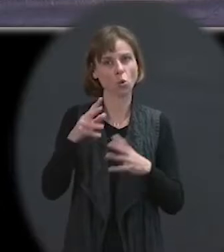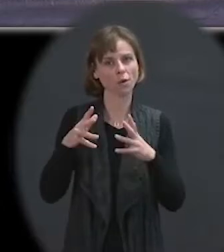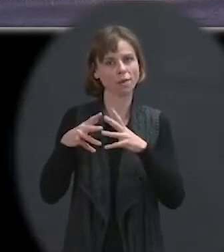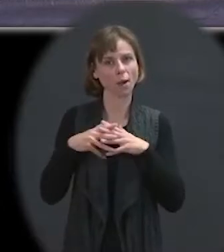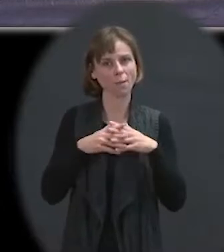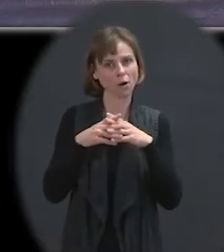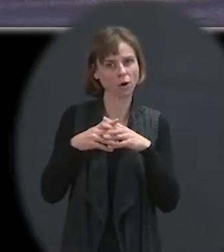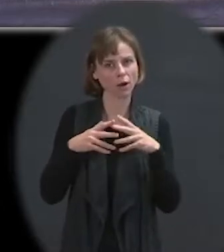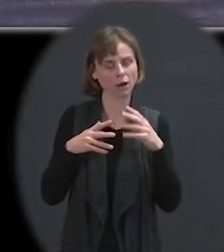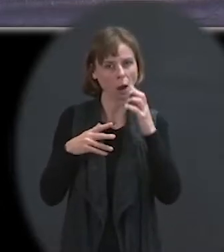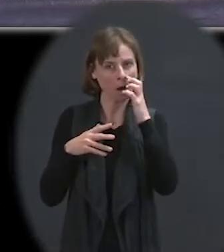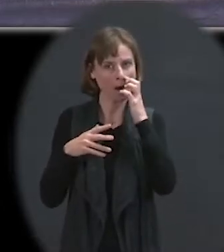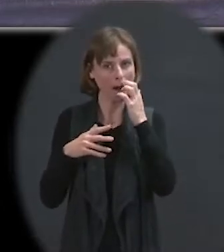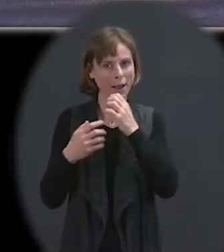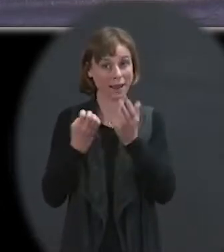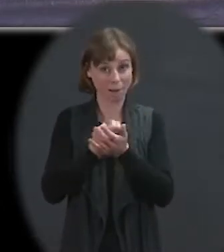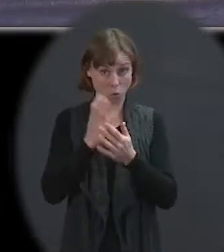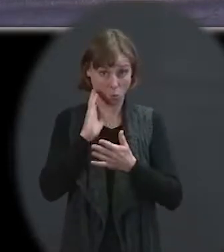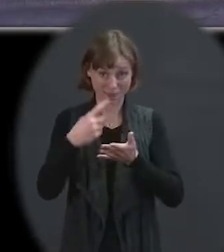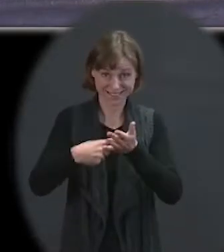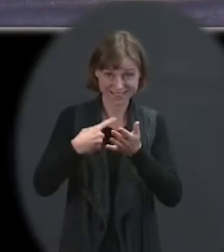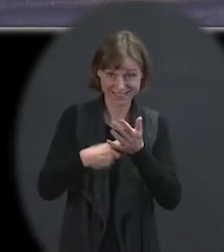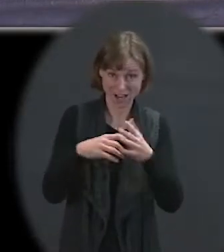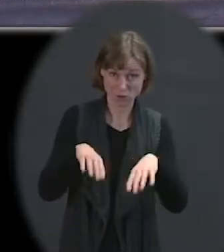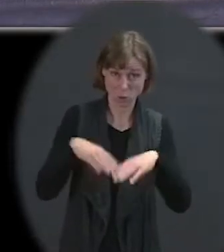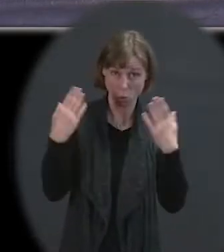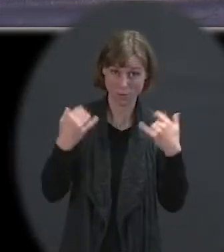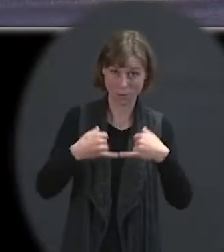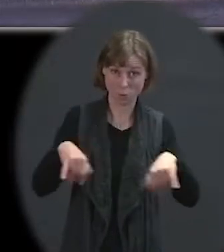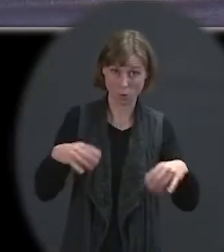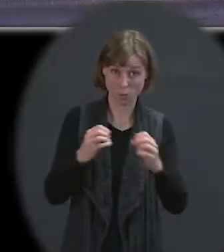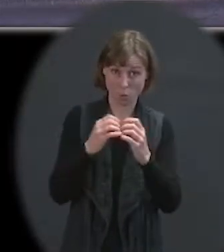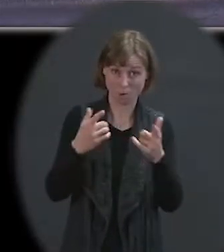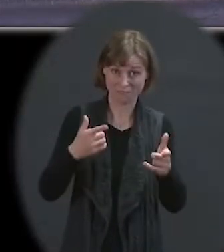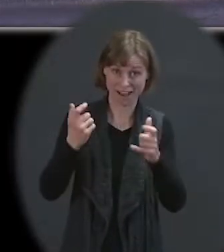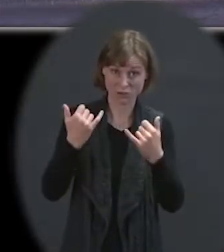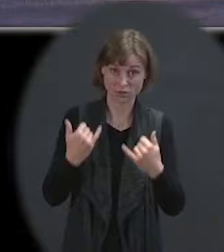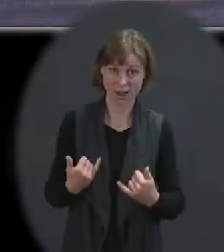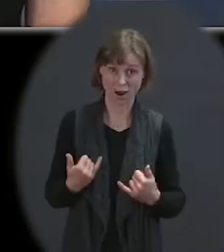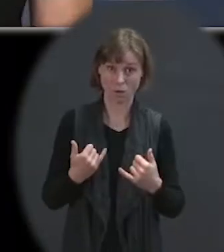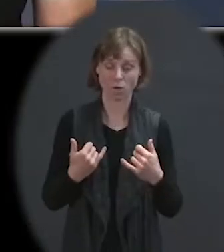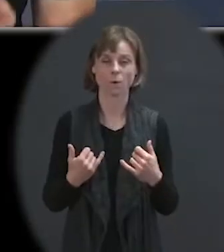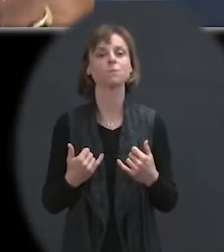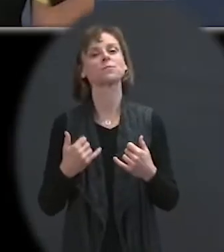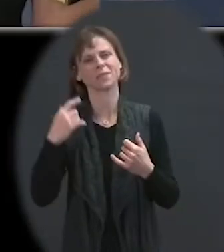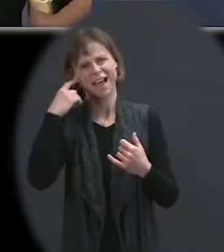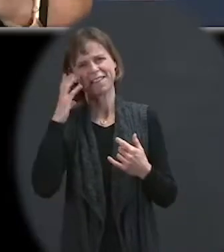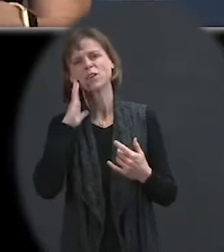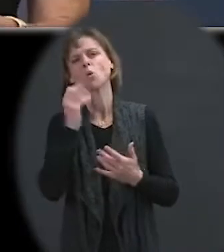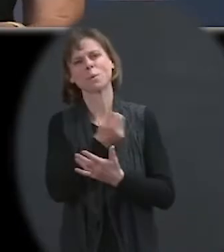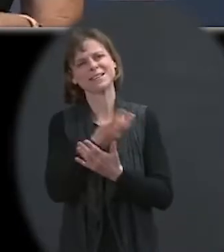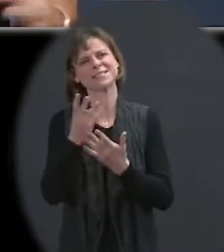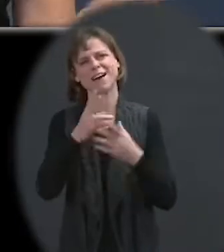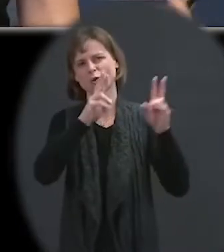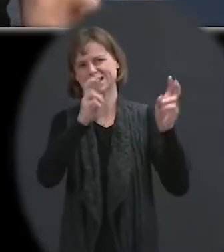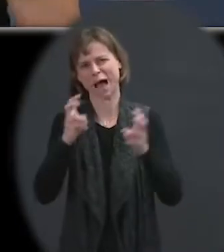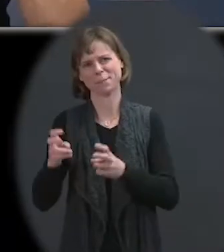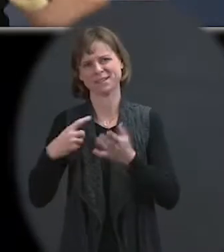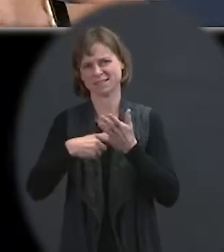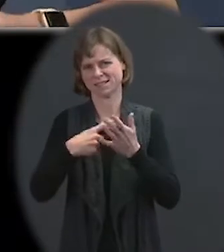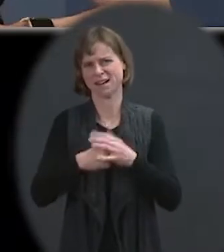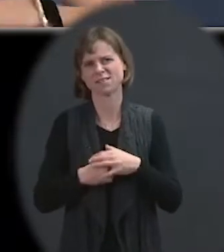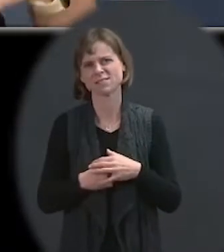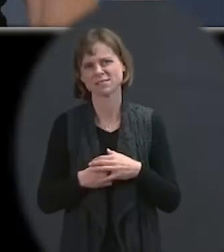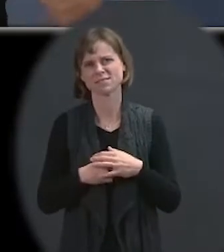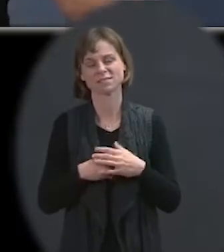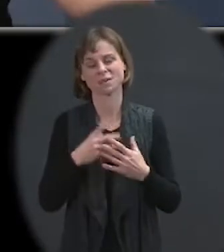be discussing the reopening of the border faster than not? I'm sure there'll be a range of topics discussed, and obviously they'll